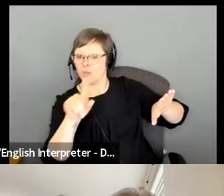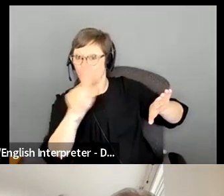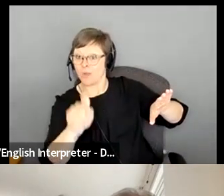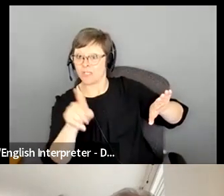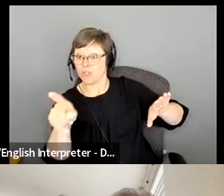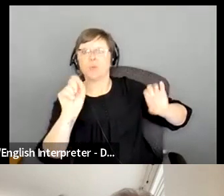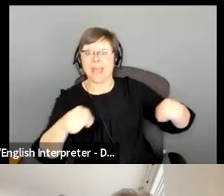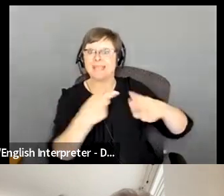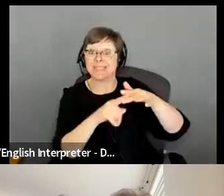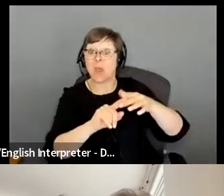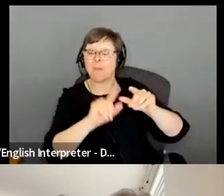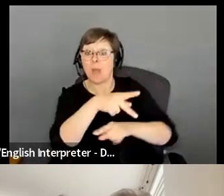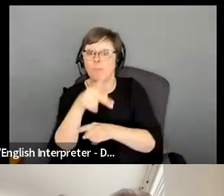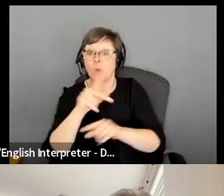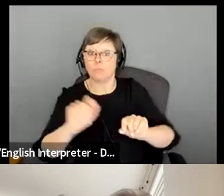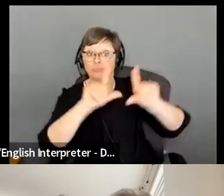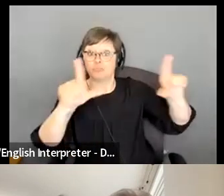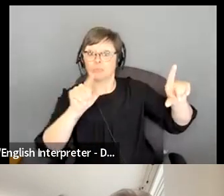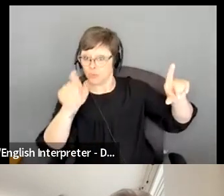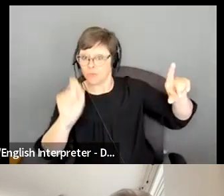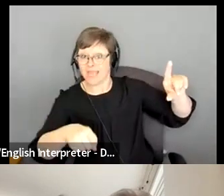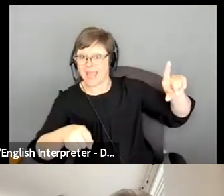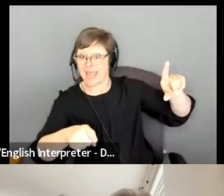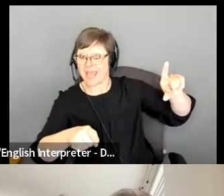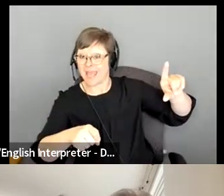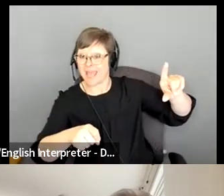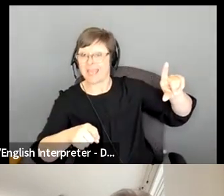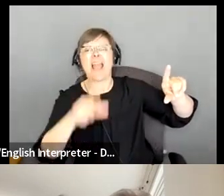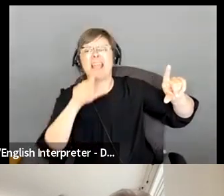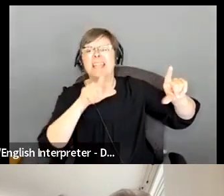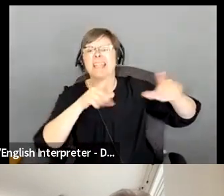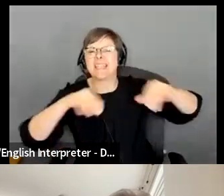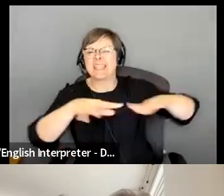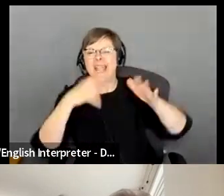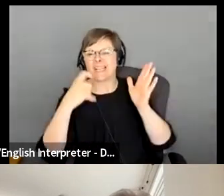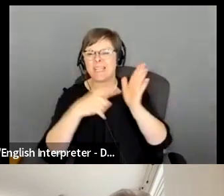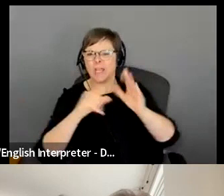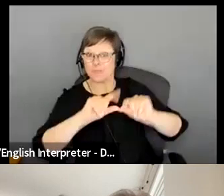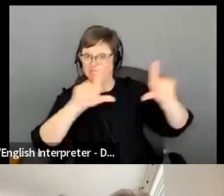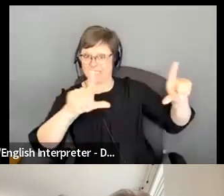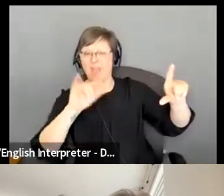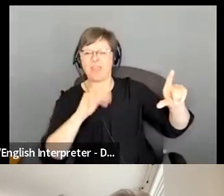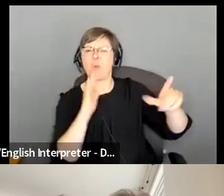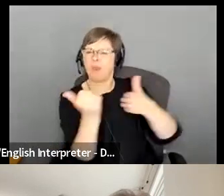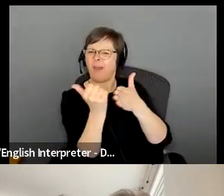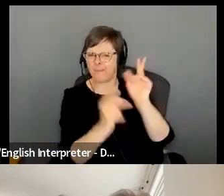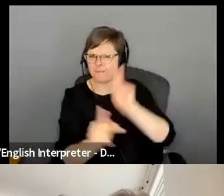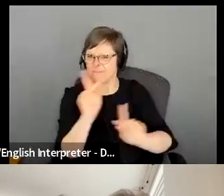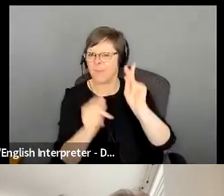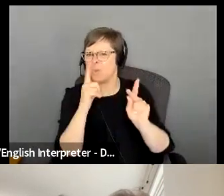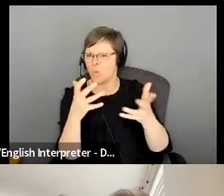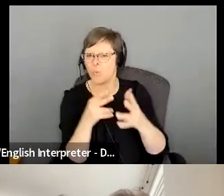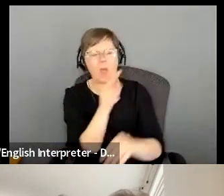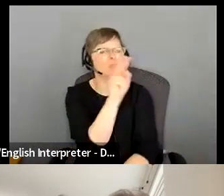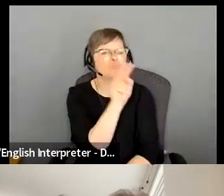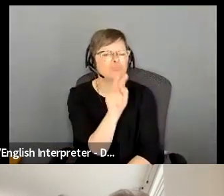start the PowerPoint and pop it onto the land acknowledgement slide, as I think that might be beneficial for folks who like to follow along